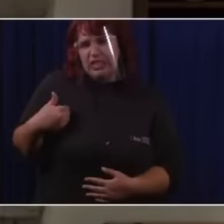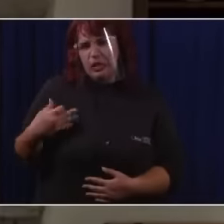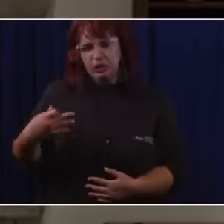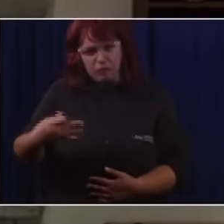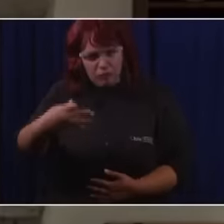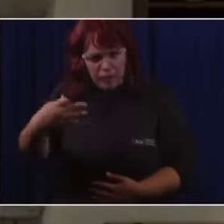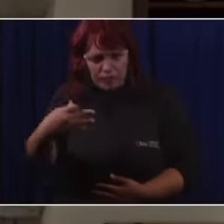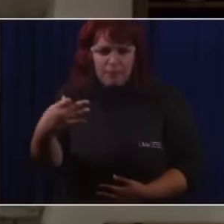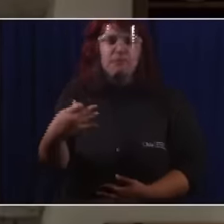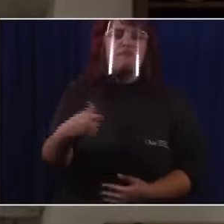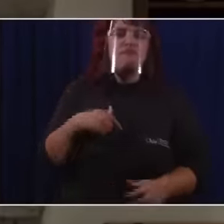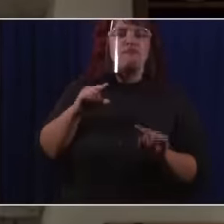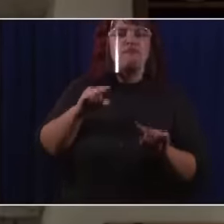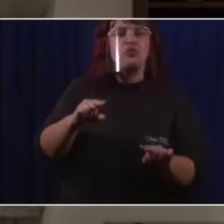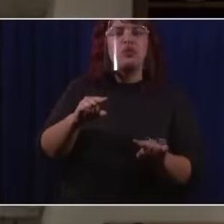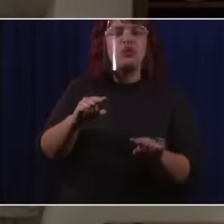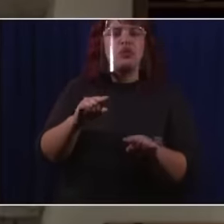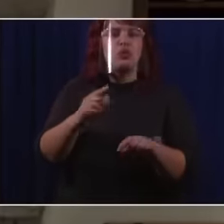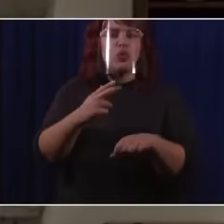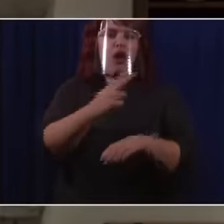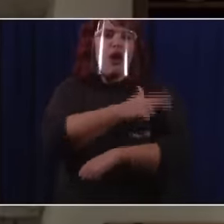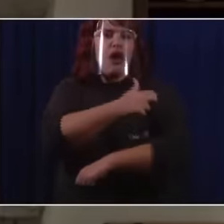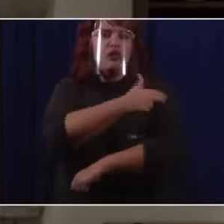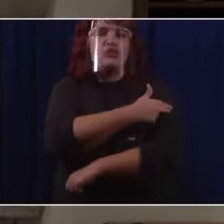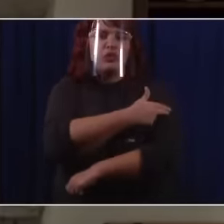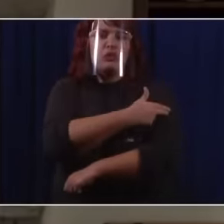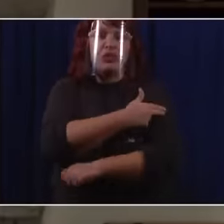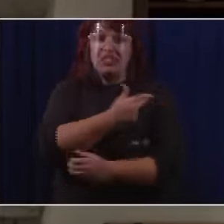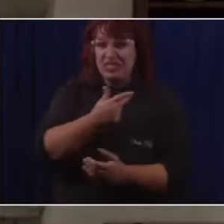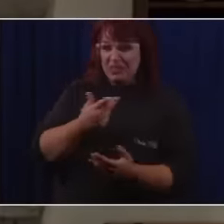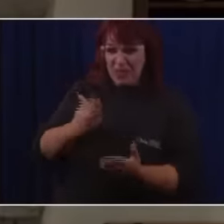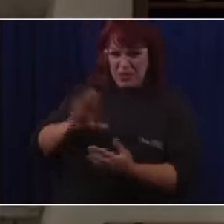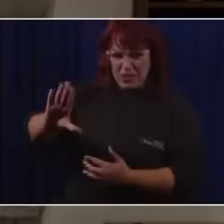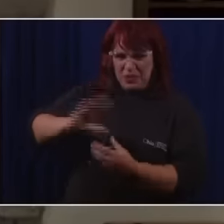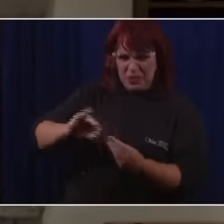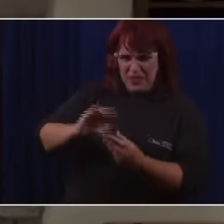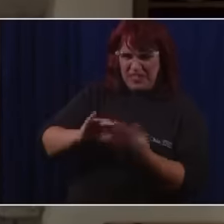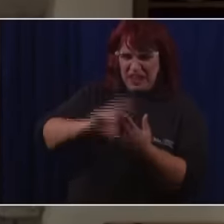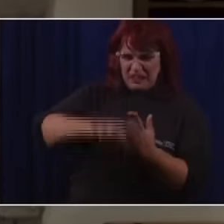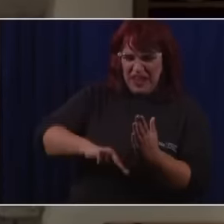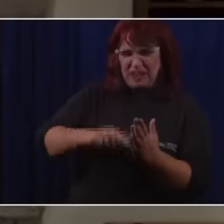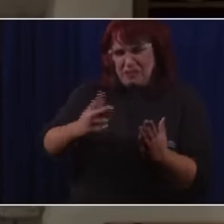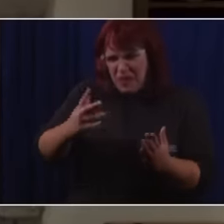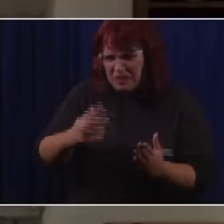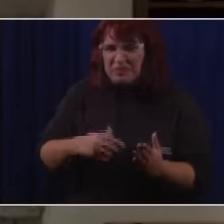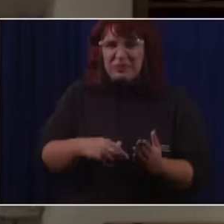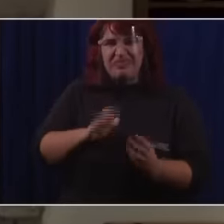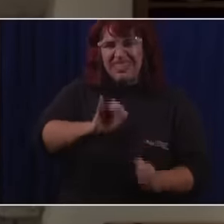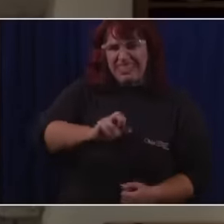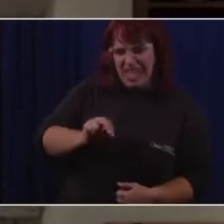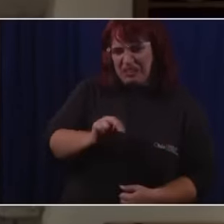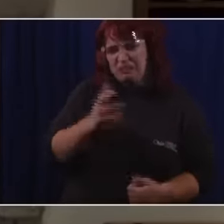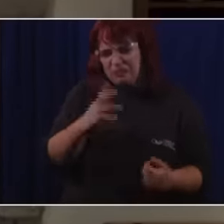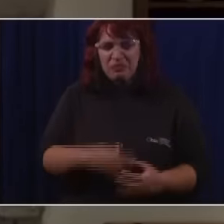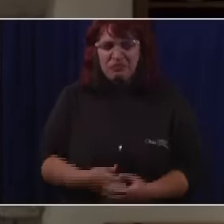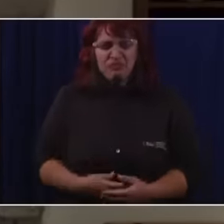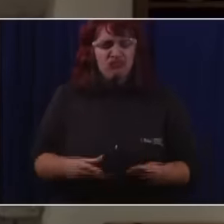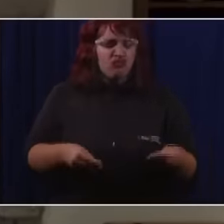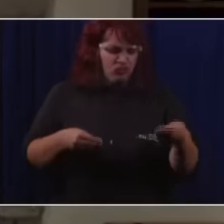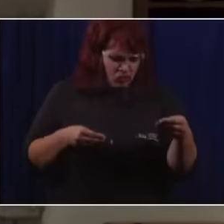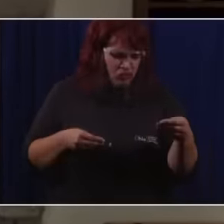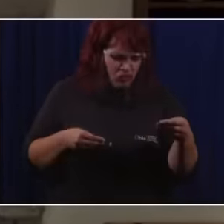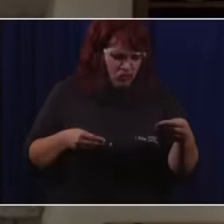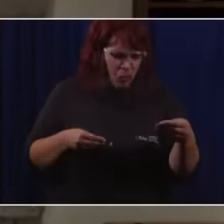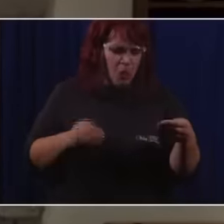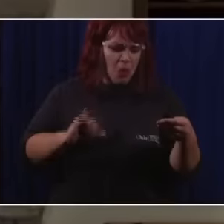story, may have been your story, that basically said that, they were